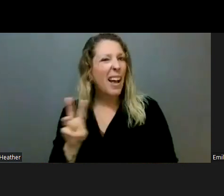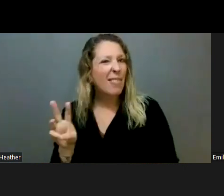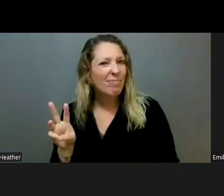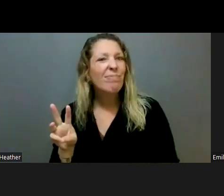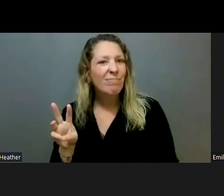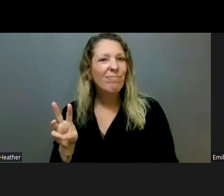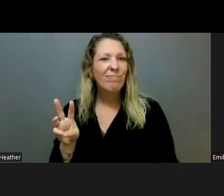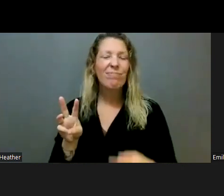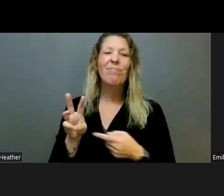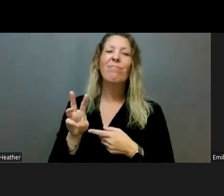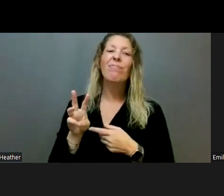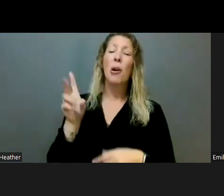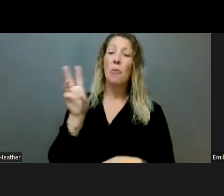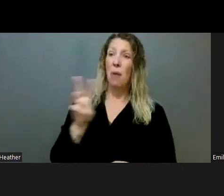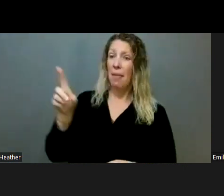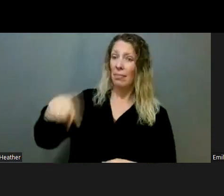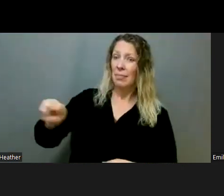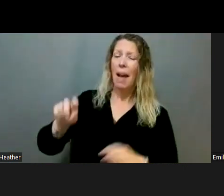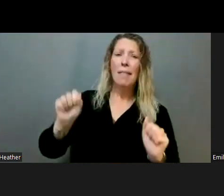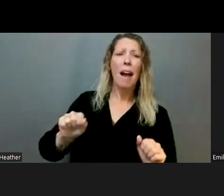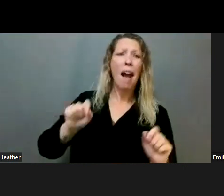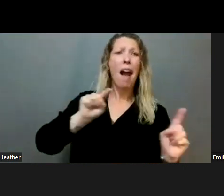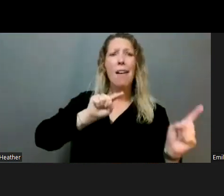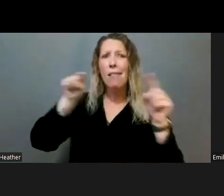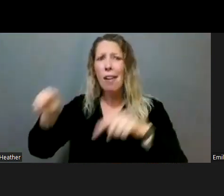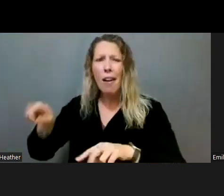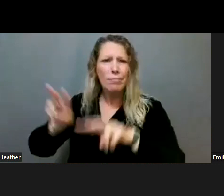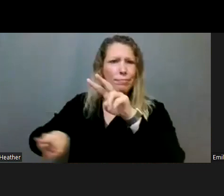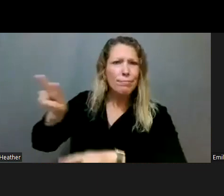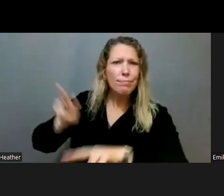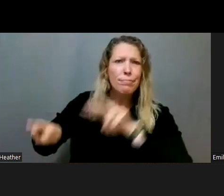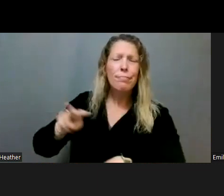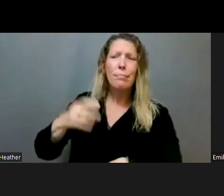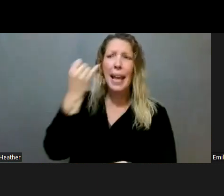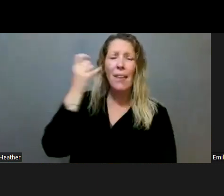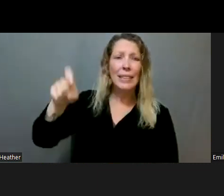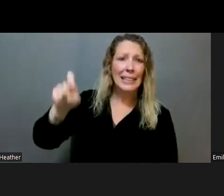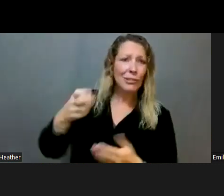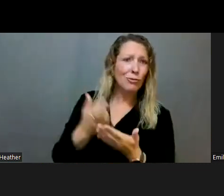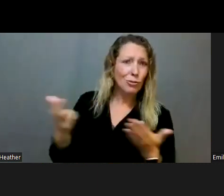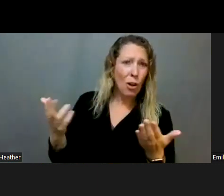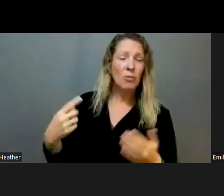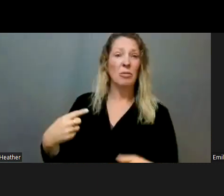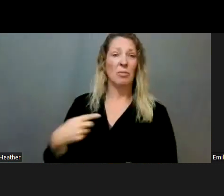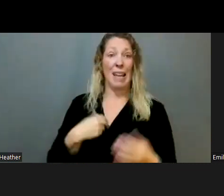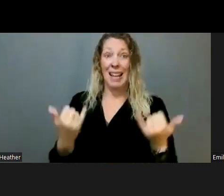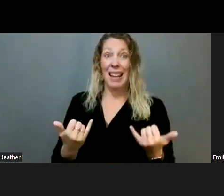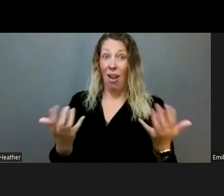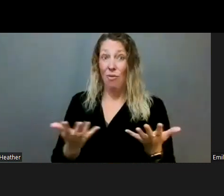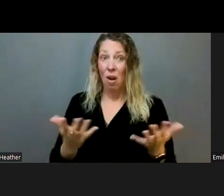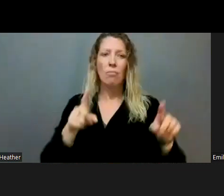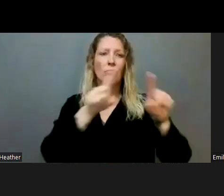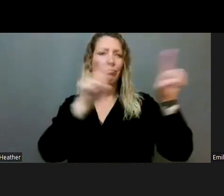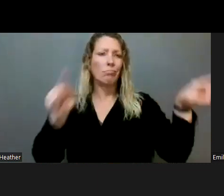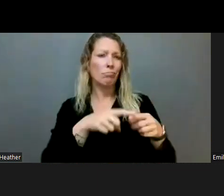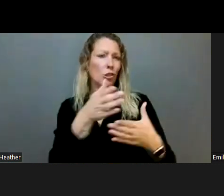could, from the community, could come and access the resources as they need them. So what I'm going to do is I'm going to share my screen and